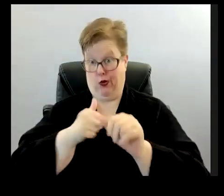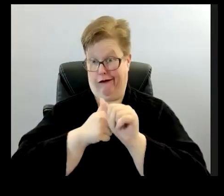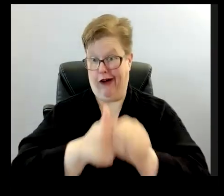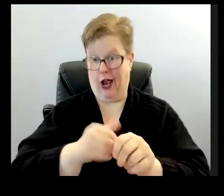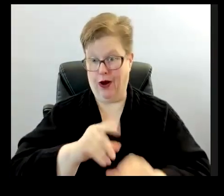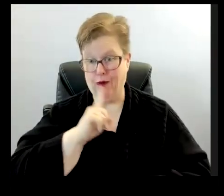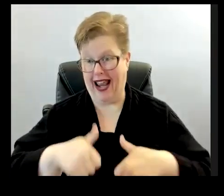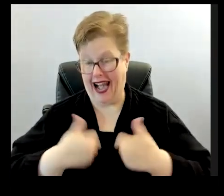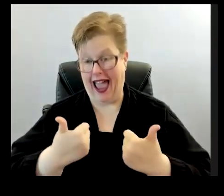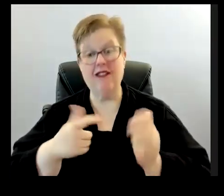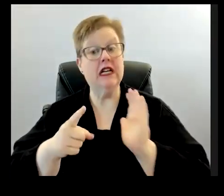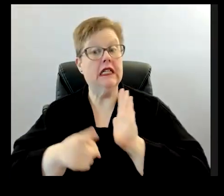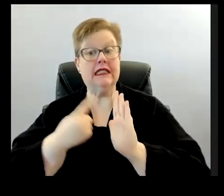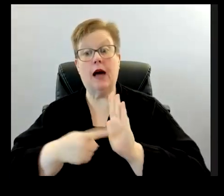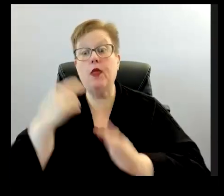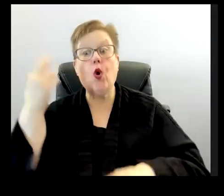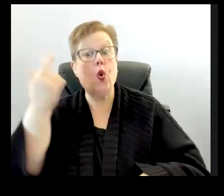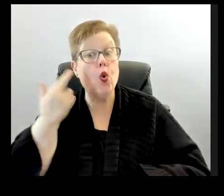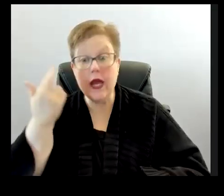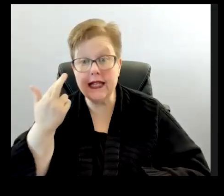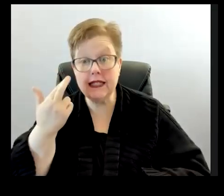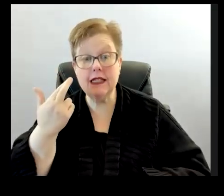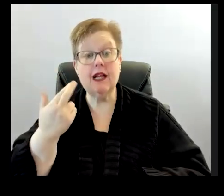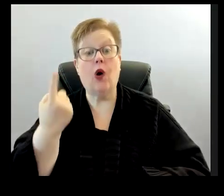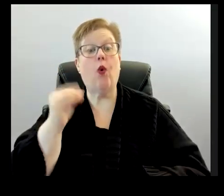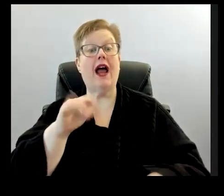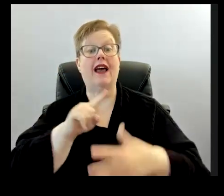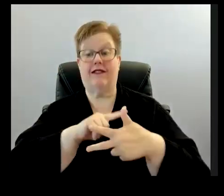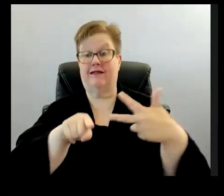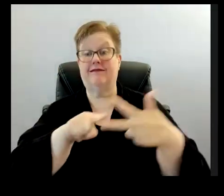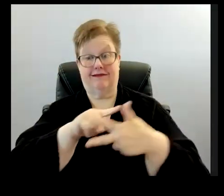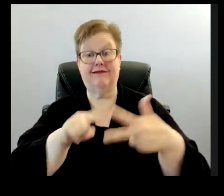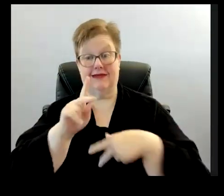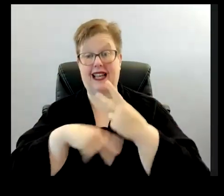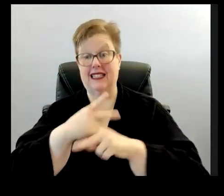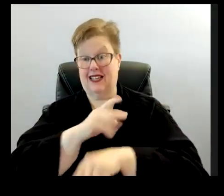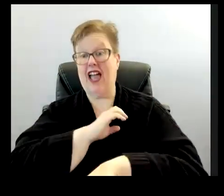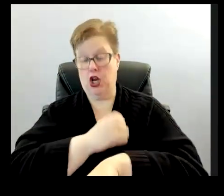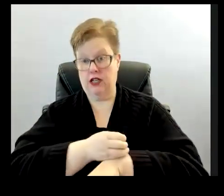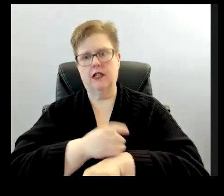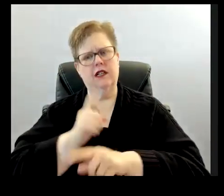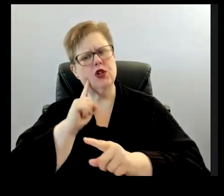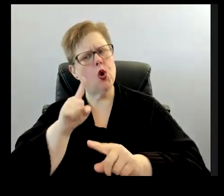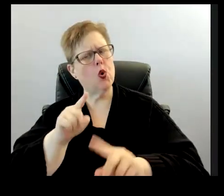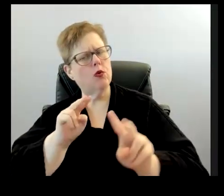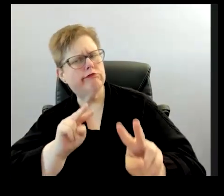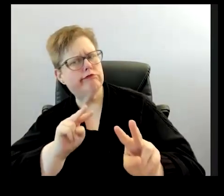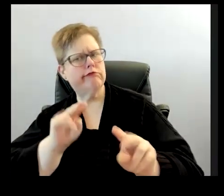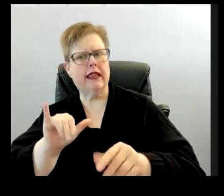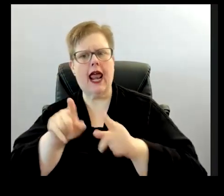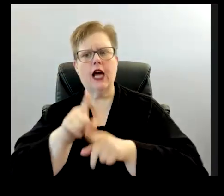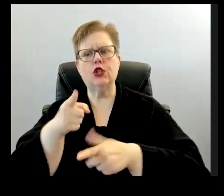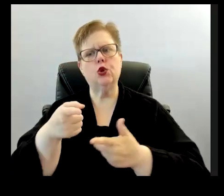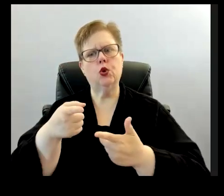real life. And sometimes the reason for that is one of these three types of energy. So keep an eye on that as you're doing